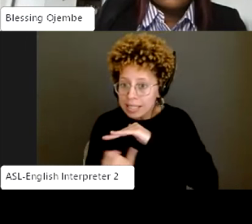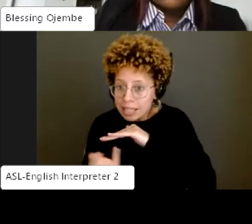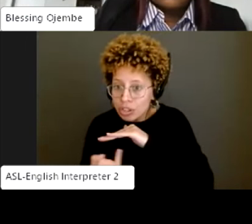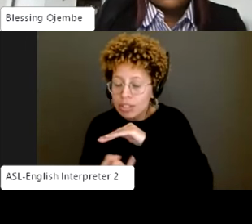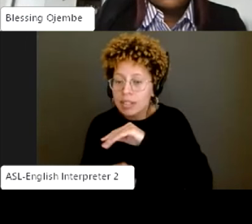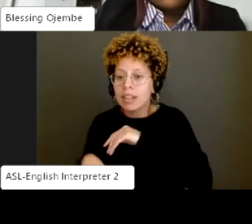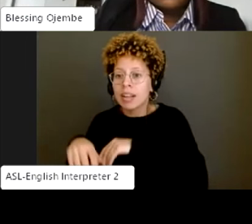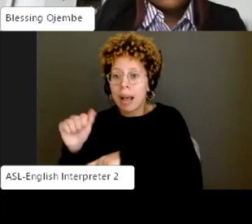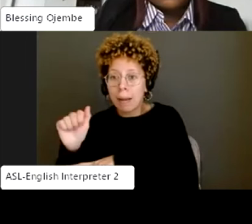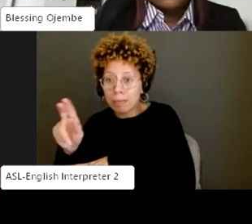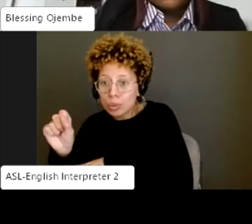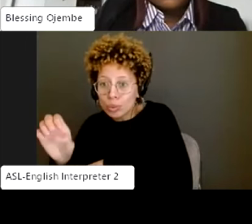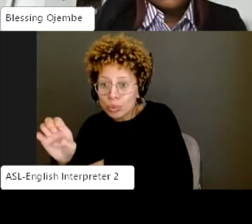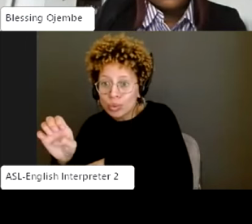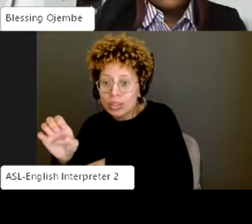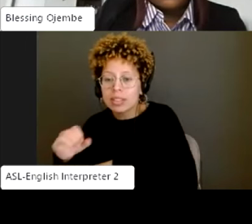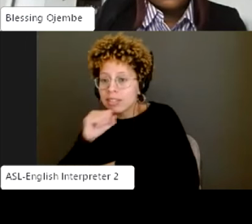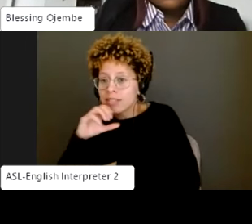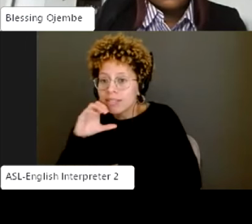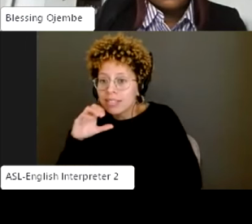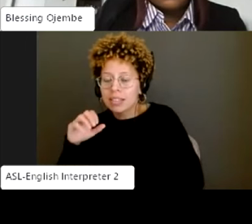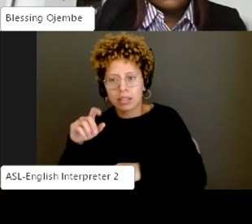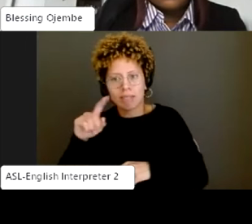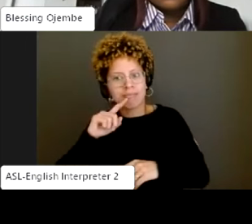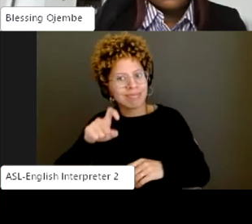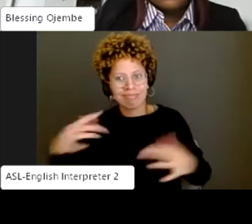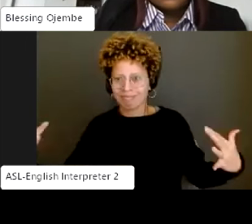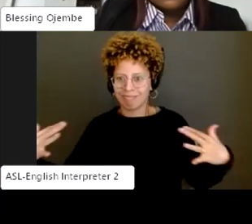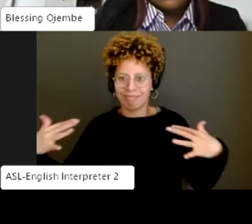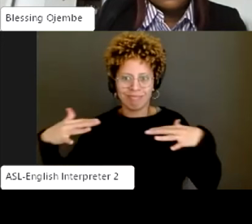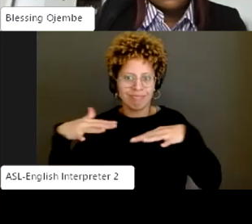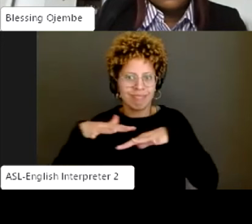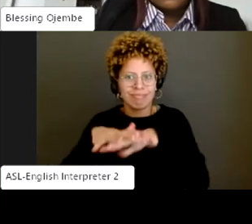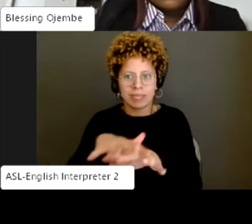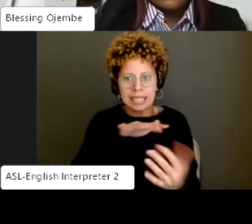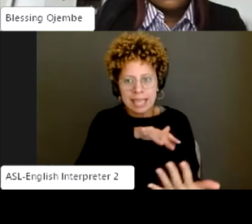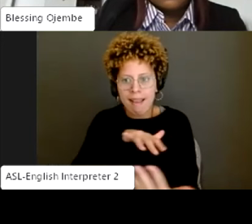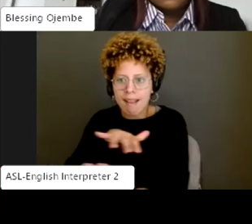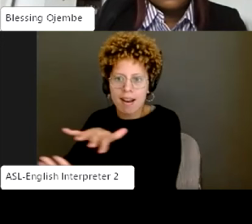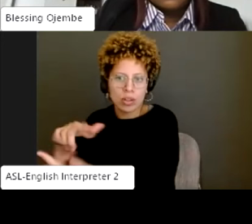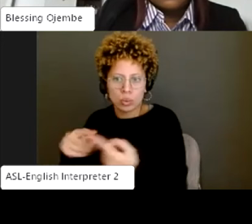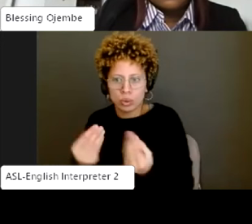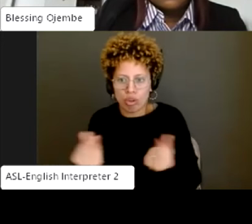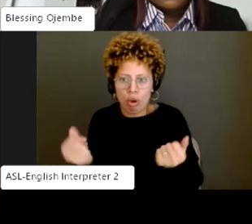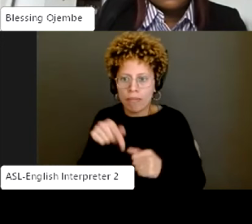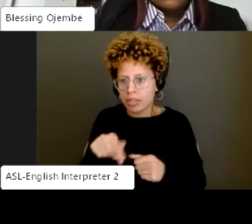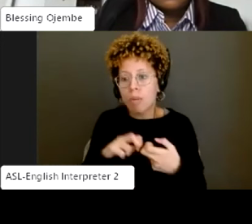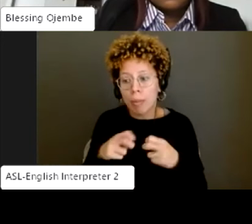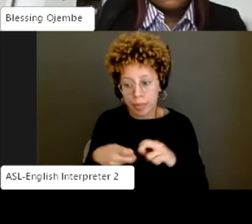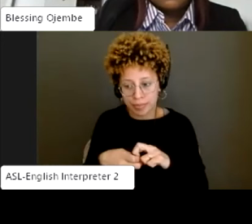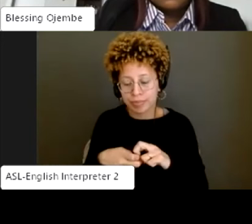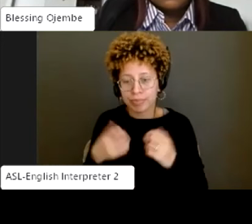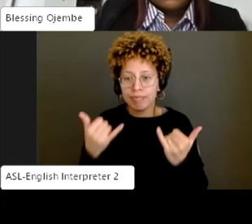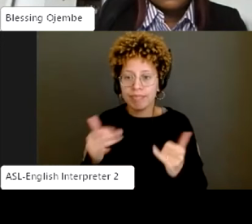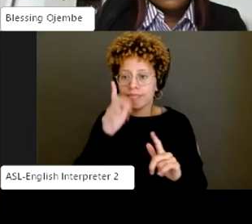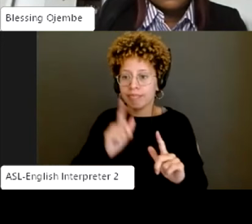elder abuse. It requires an interdisciplinary approach for us to be able to solve this problem. I think I'm going to hand it over to